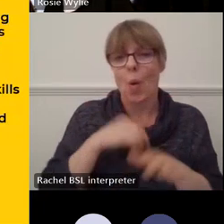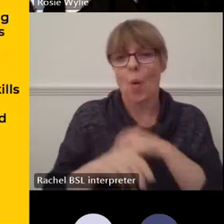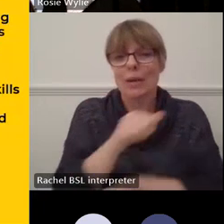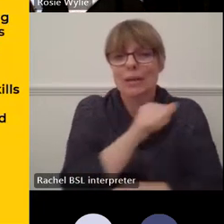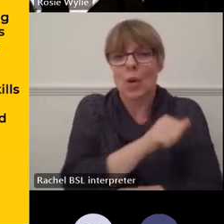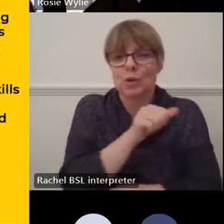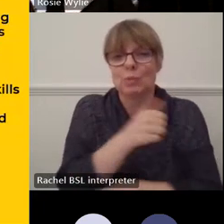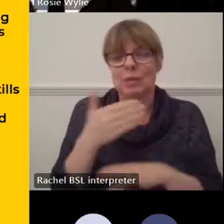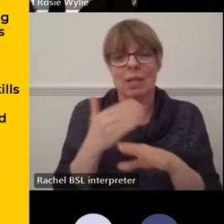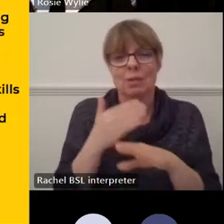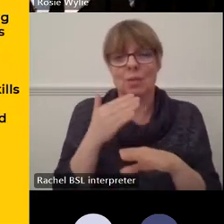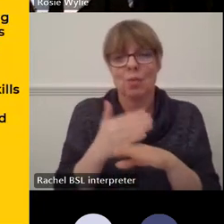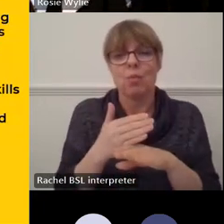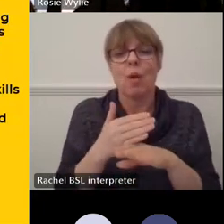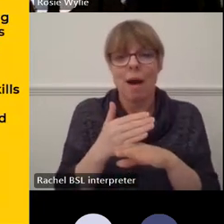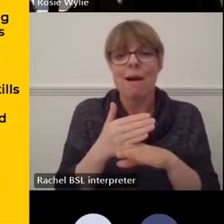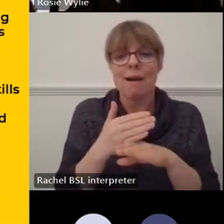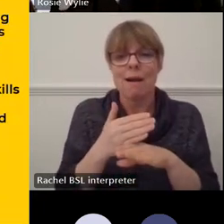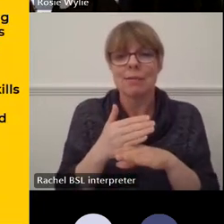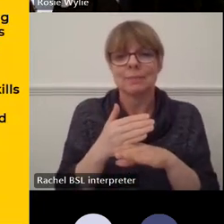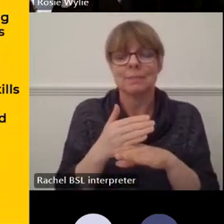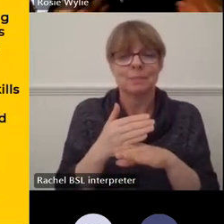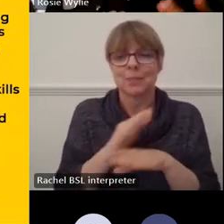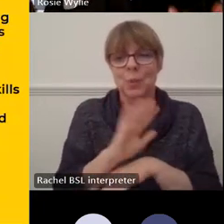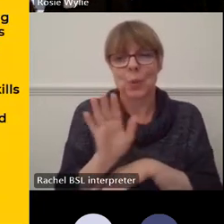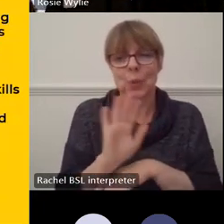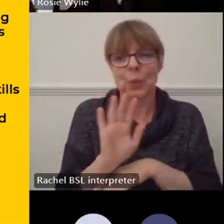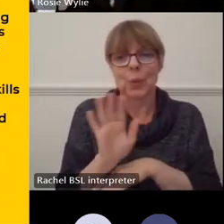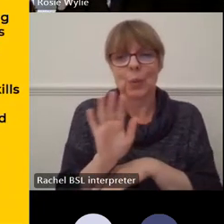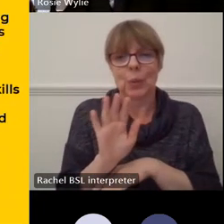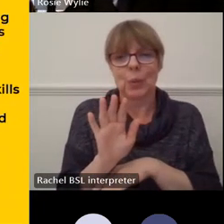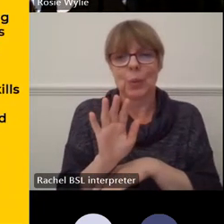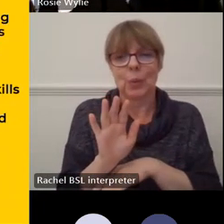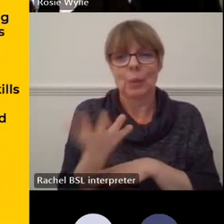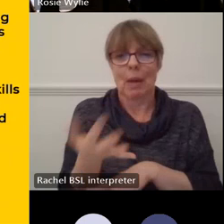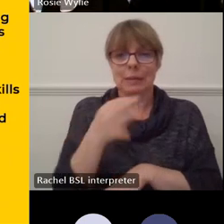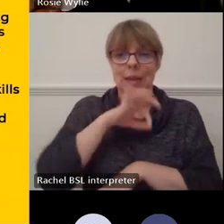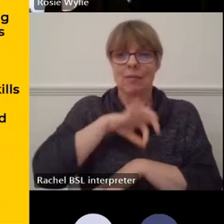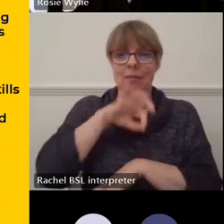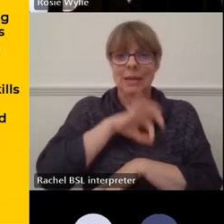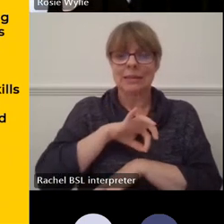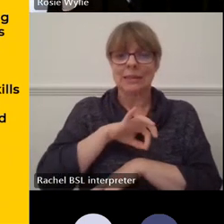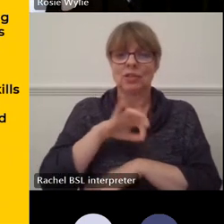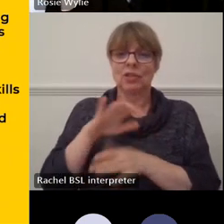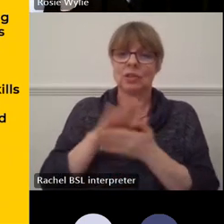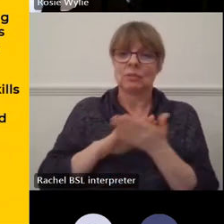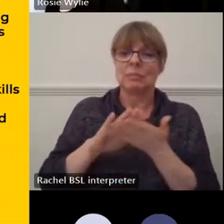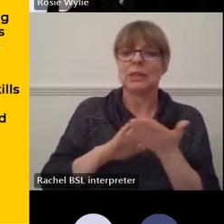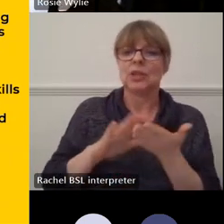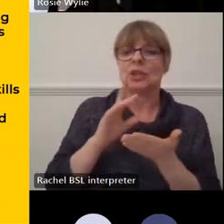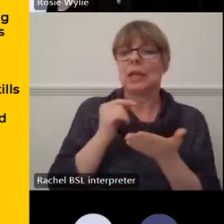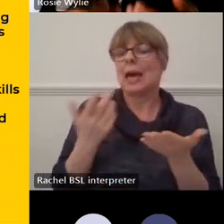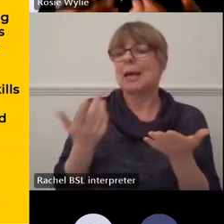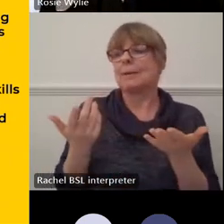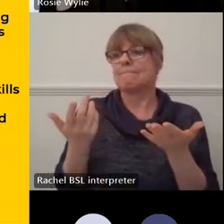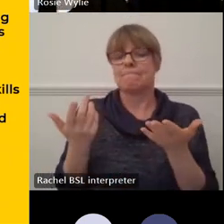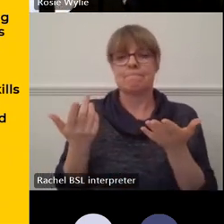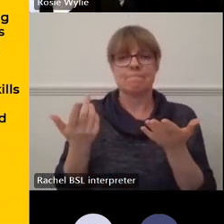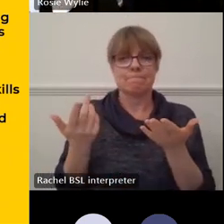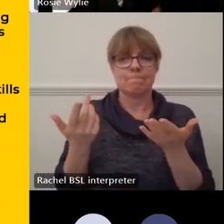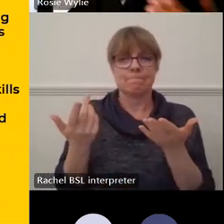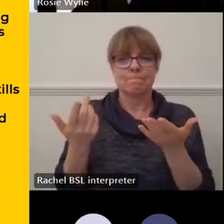work in a nursing job as speak Yoruba. But the advantage there is she can talk about, you know, things